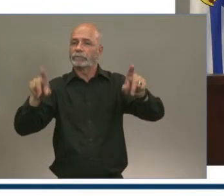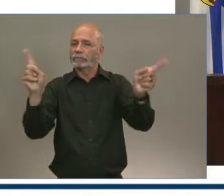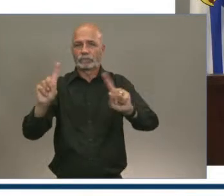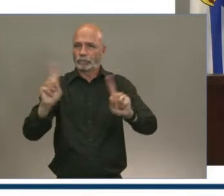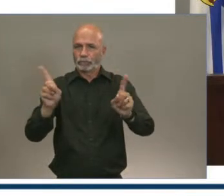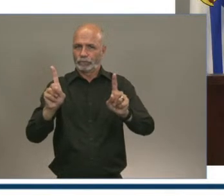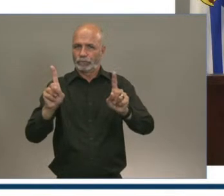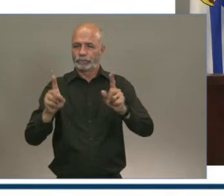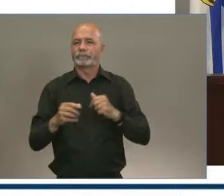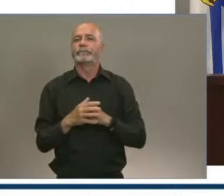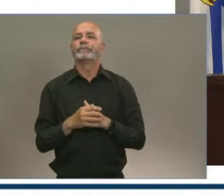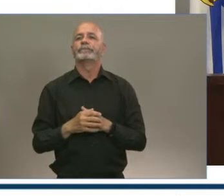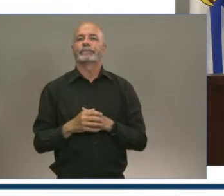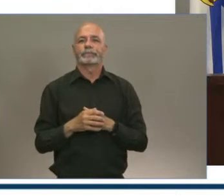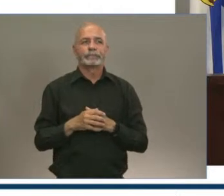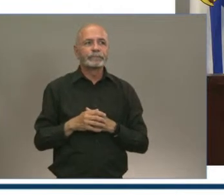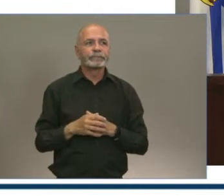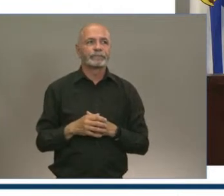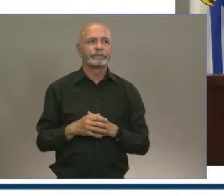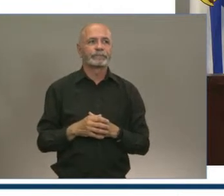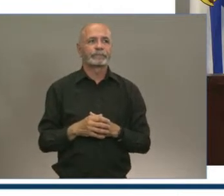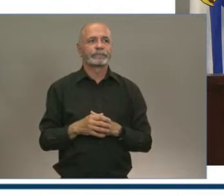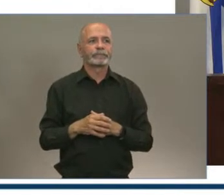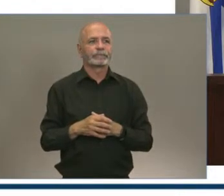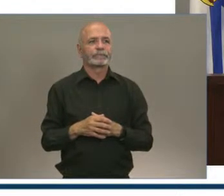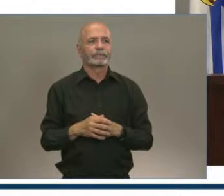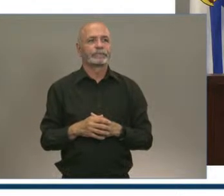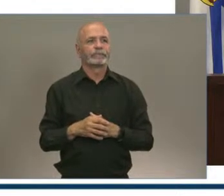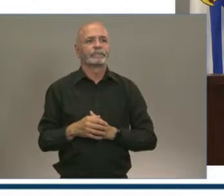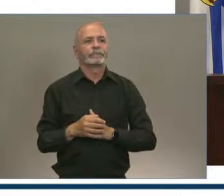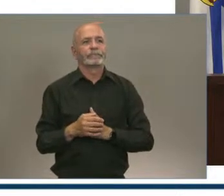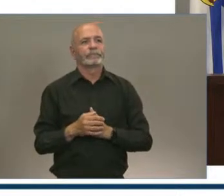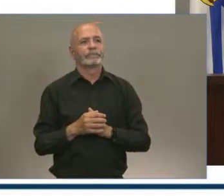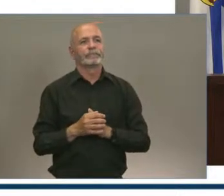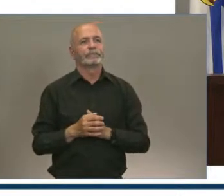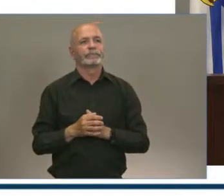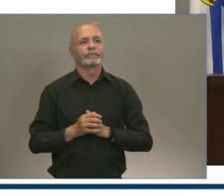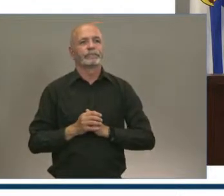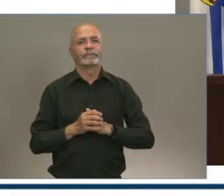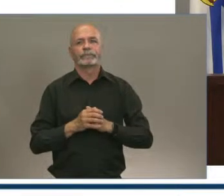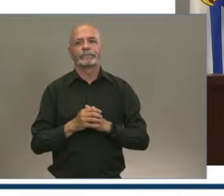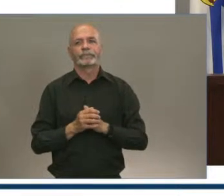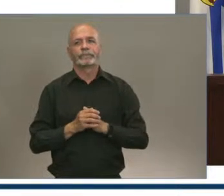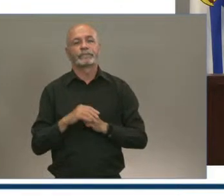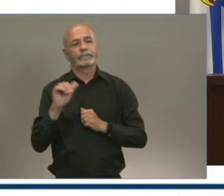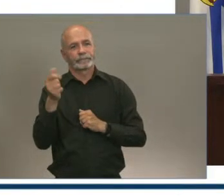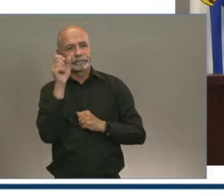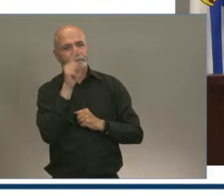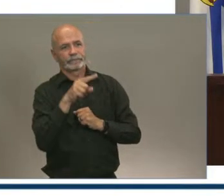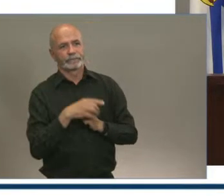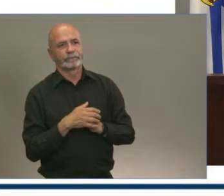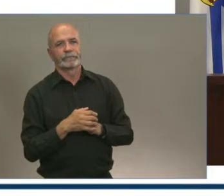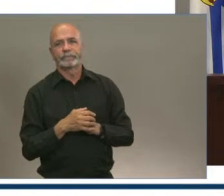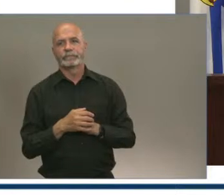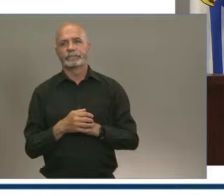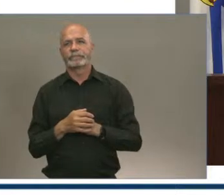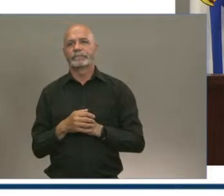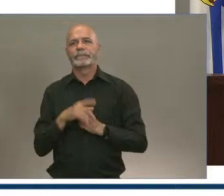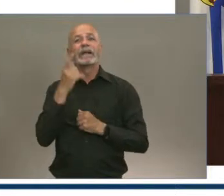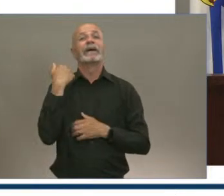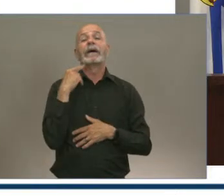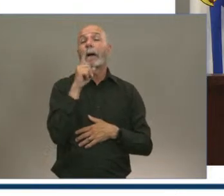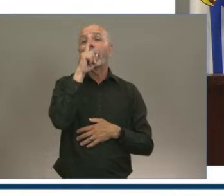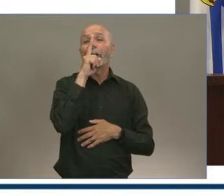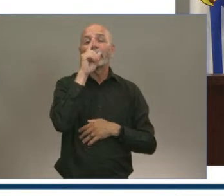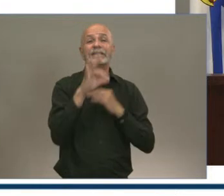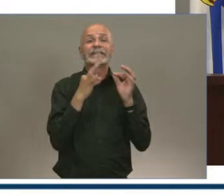Chelsea. Thank you. Given the low testing turnouts from the community sort of